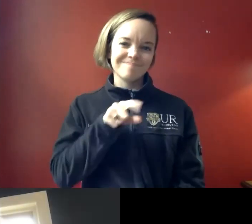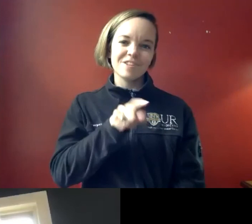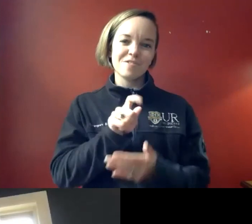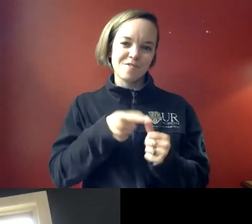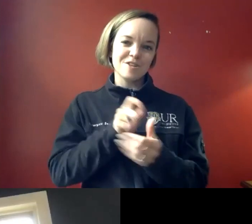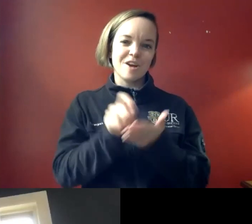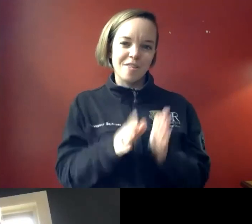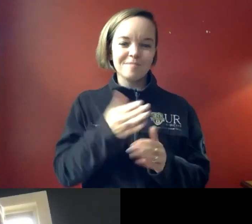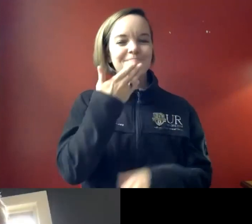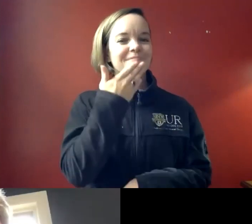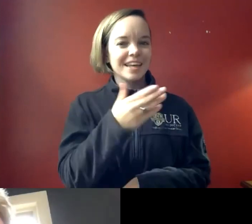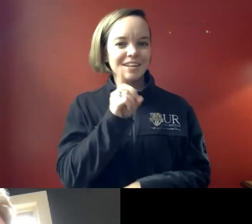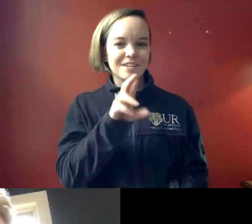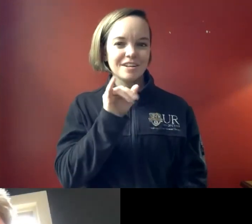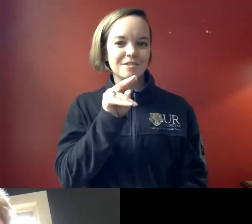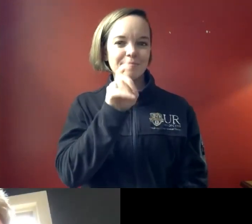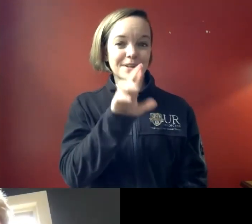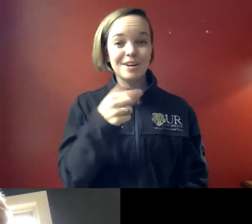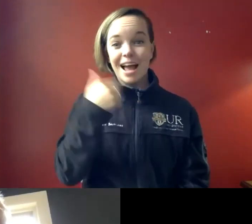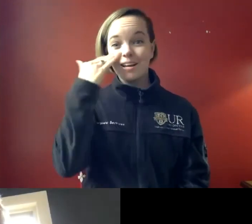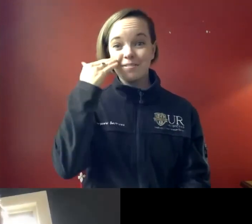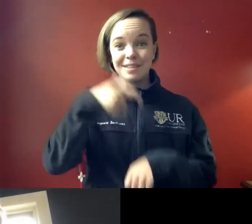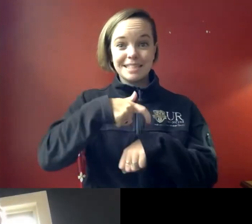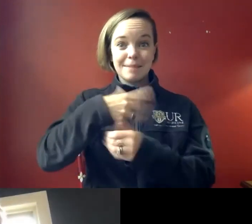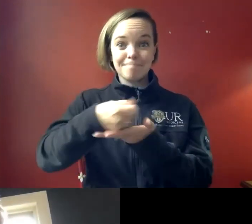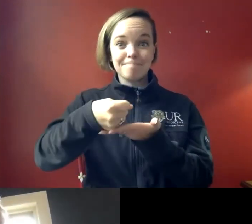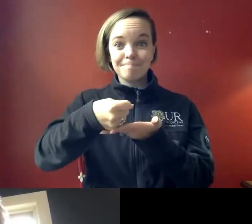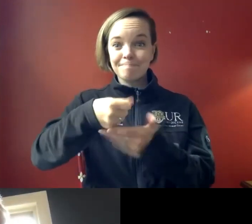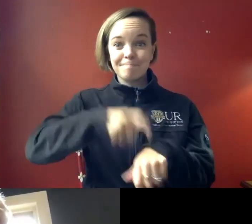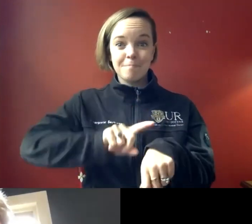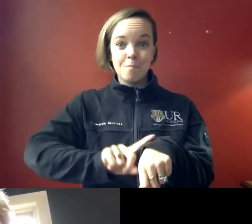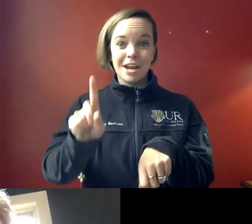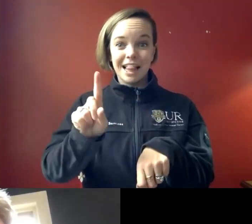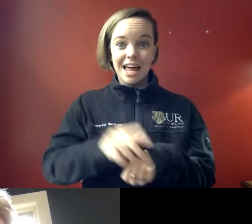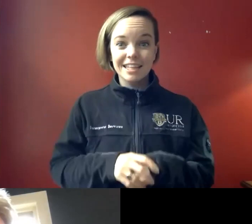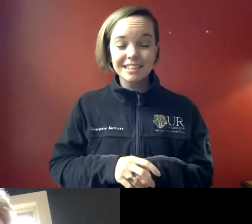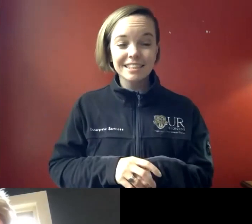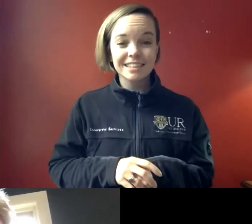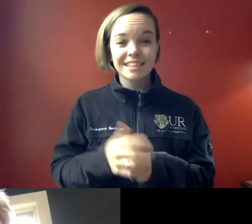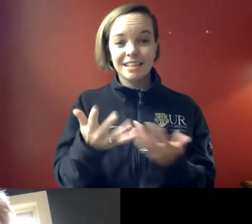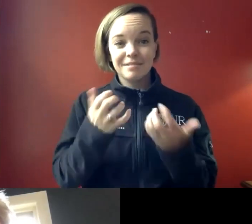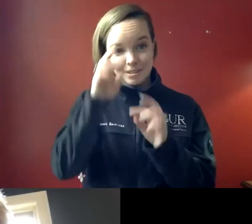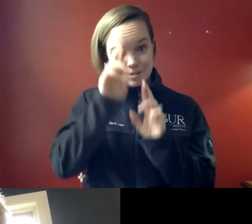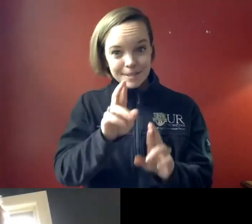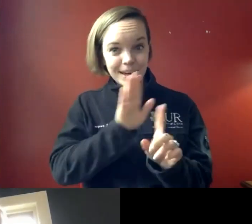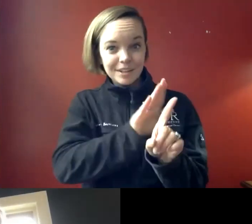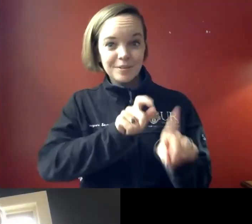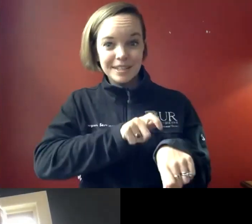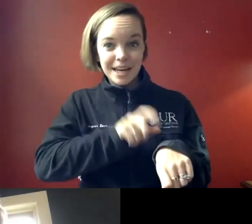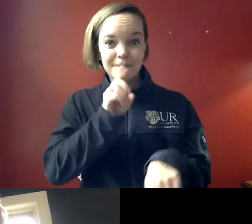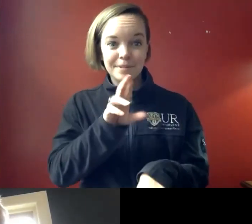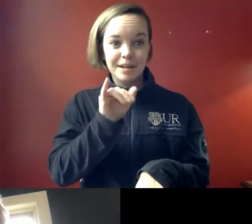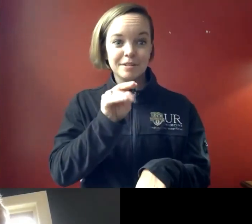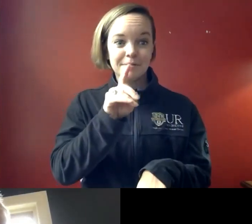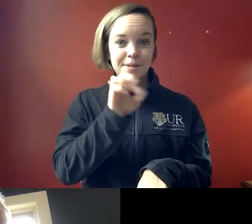Binder. So I'm aware of the time. We're at the 1 o'clock hour. I want to be mindful of your time, Dr. Binder, and